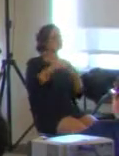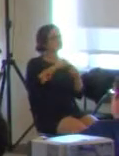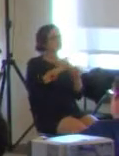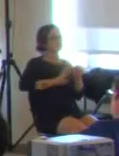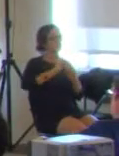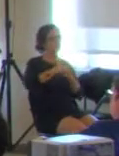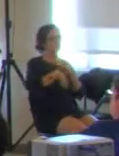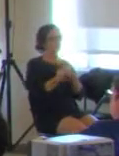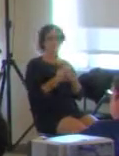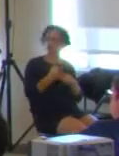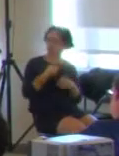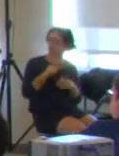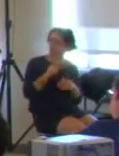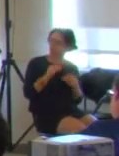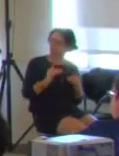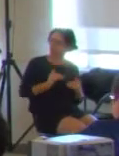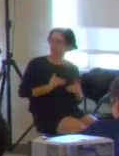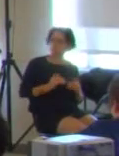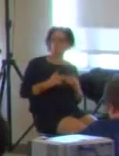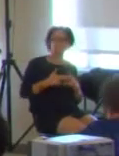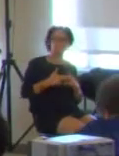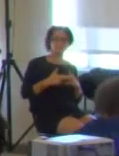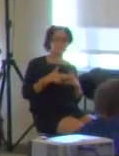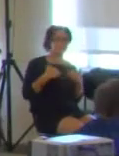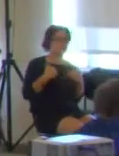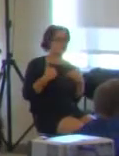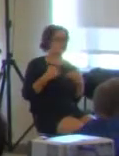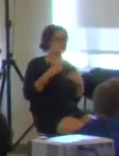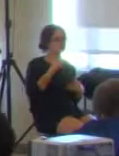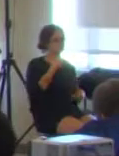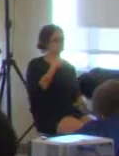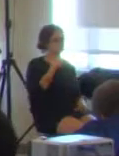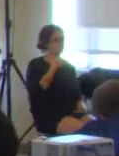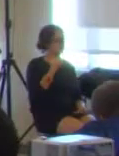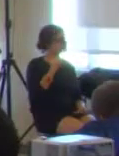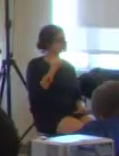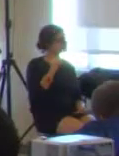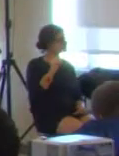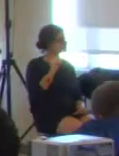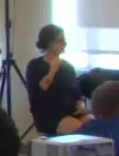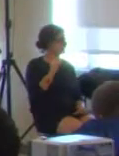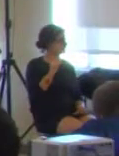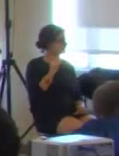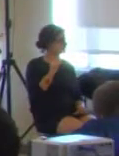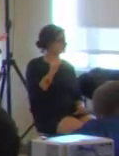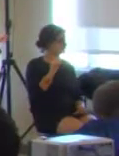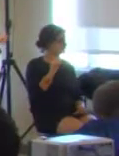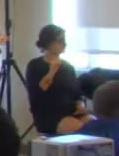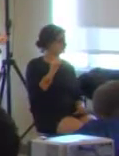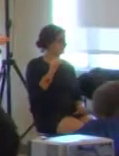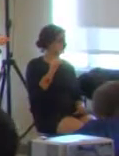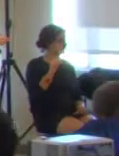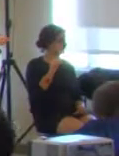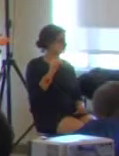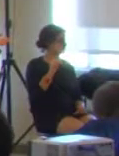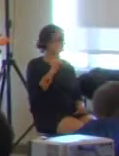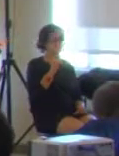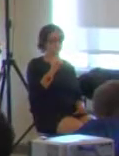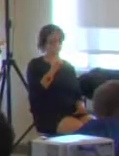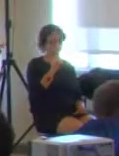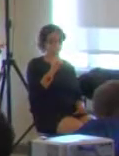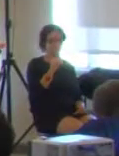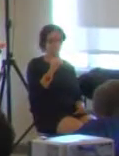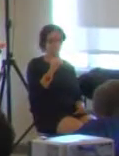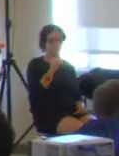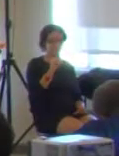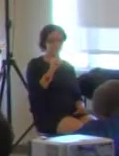a footnote on one of the next slides that has the SAMHSA website, which has an entire toolkit on